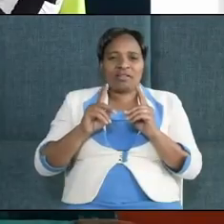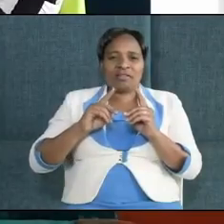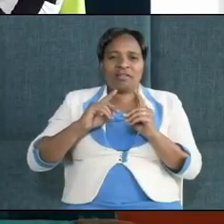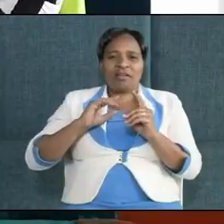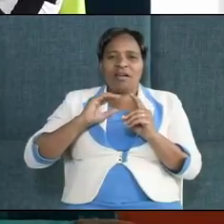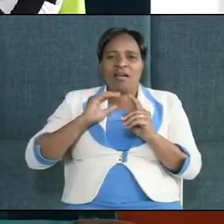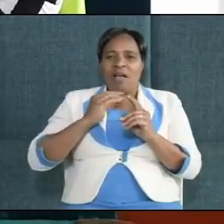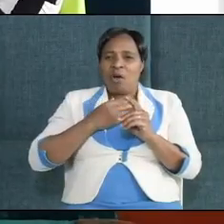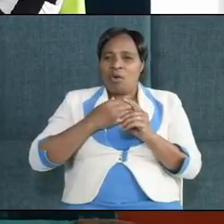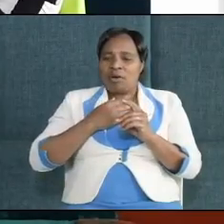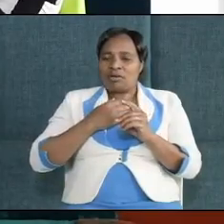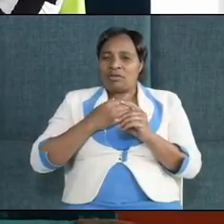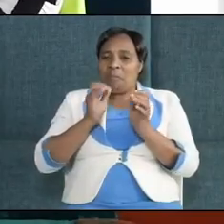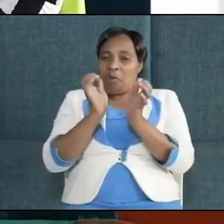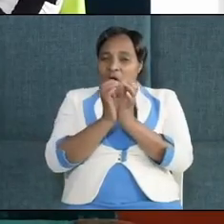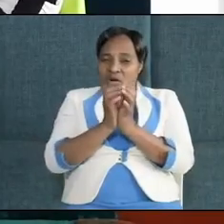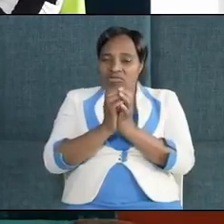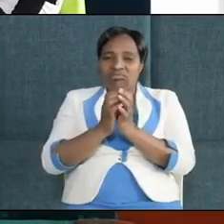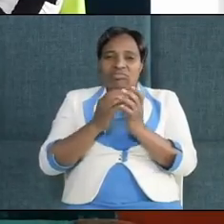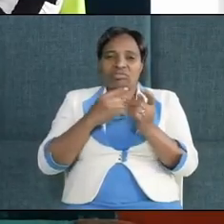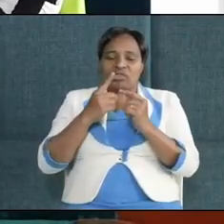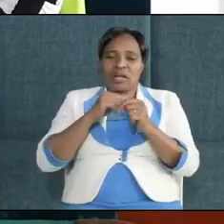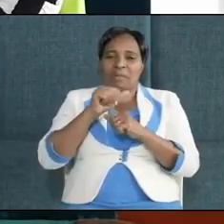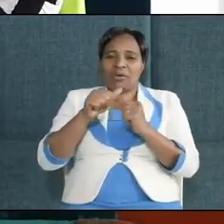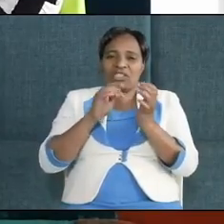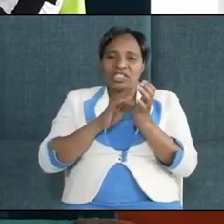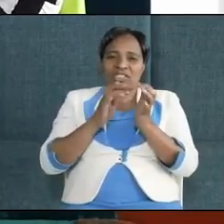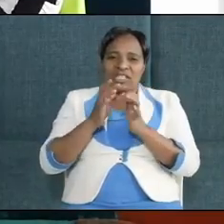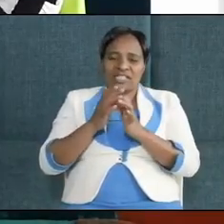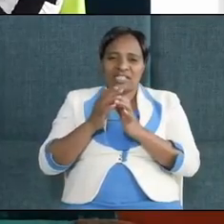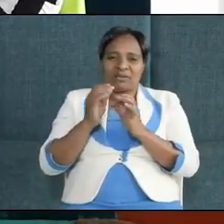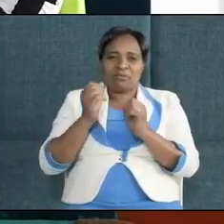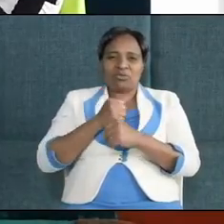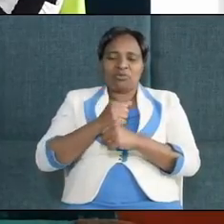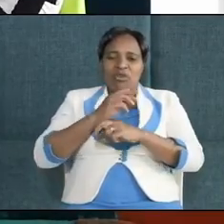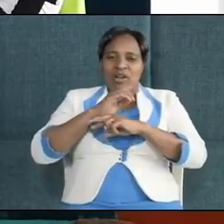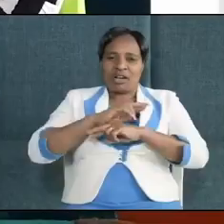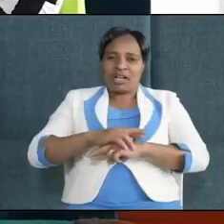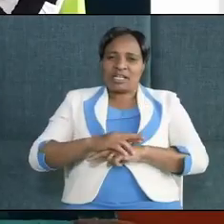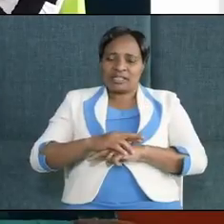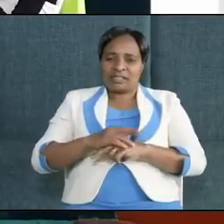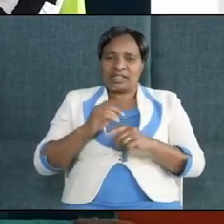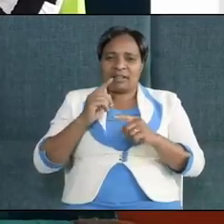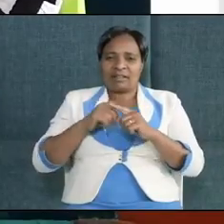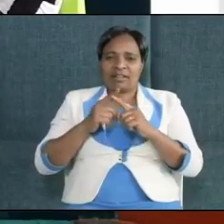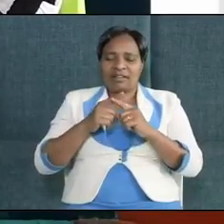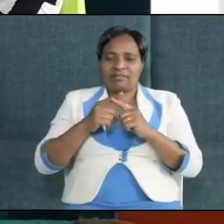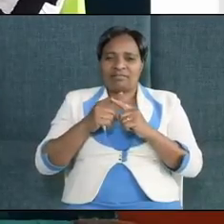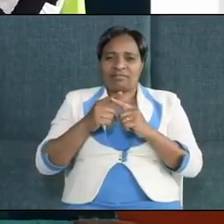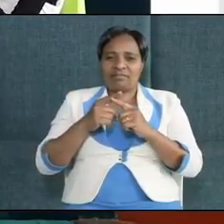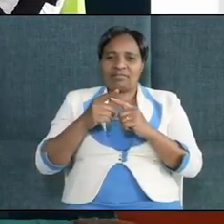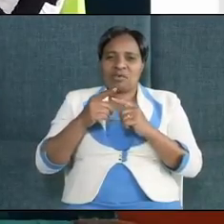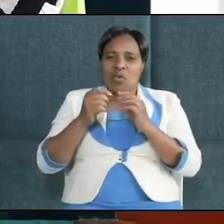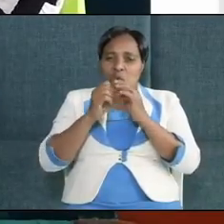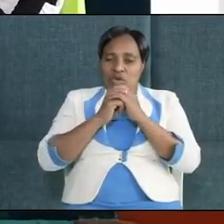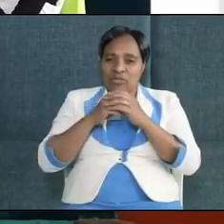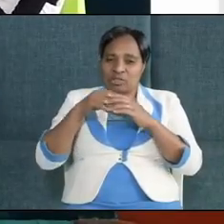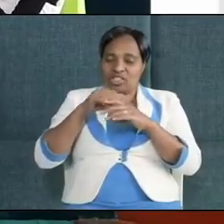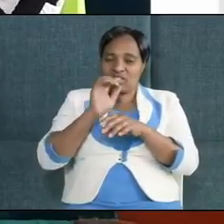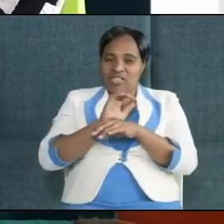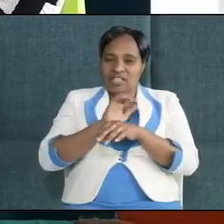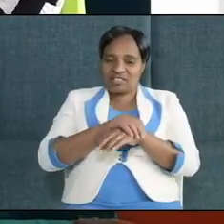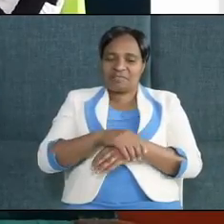just like Jesus, he would rest by going to his church. Now,